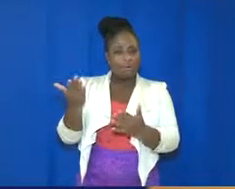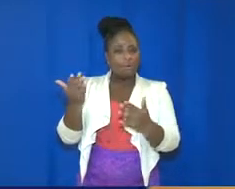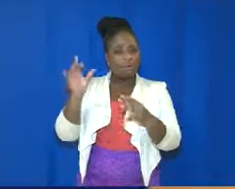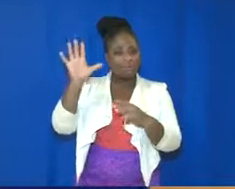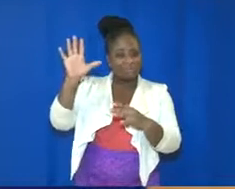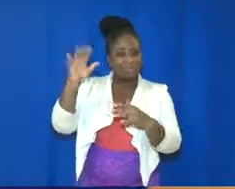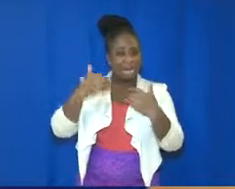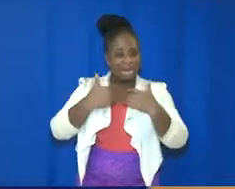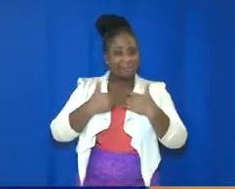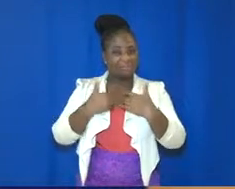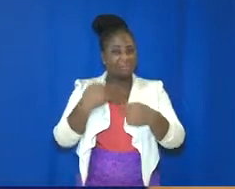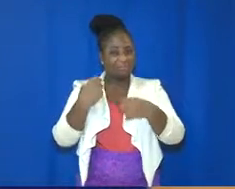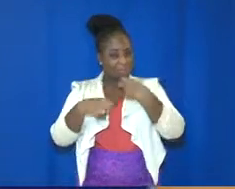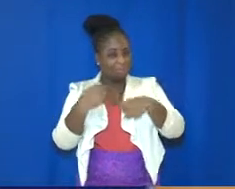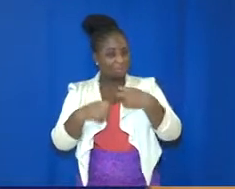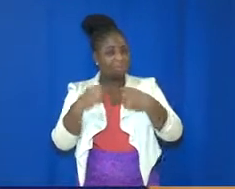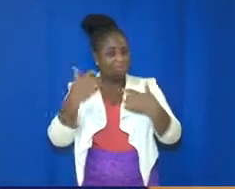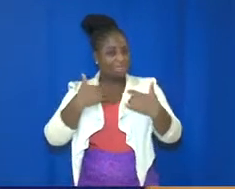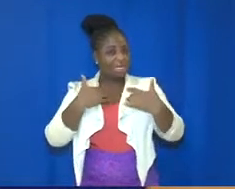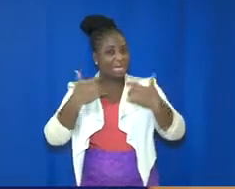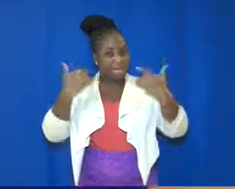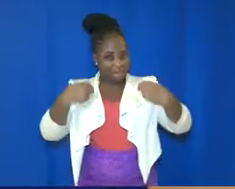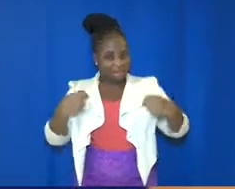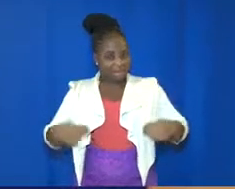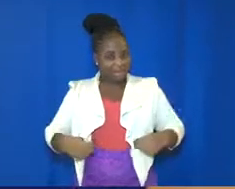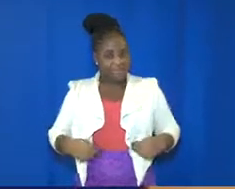underlying illnesses such as hypertension,